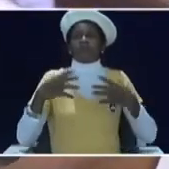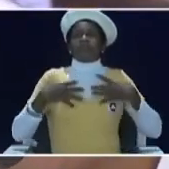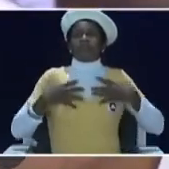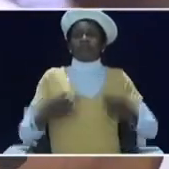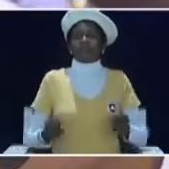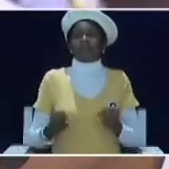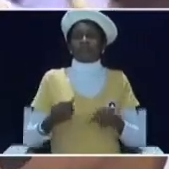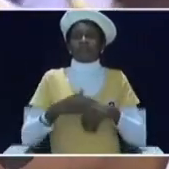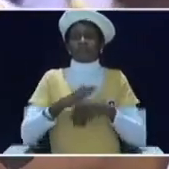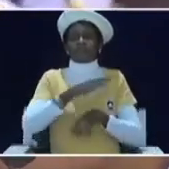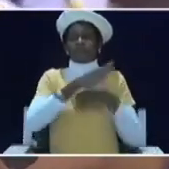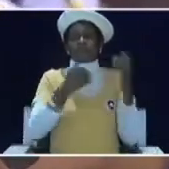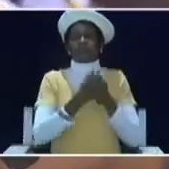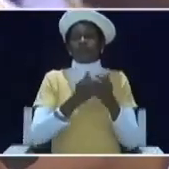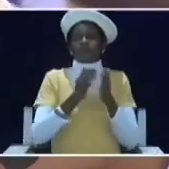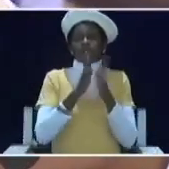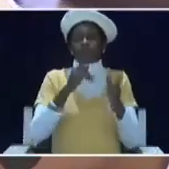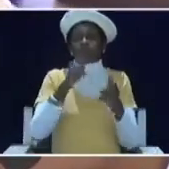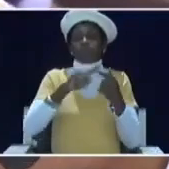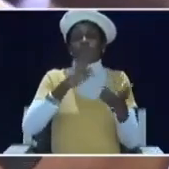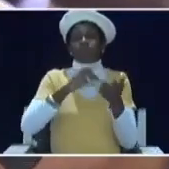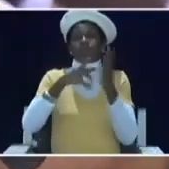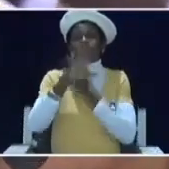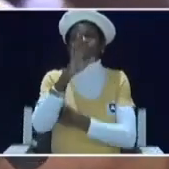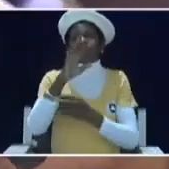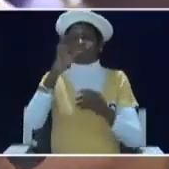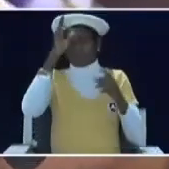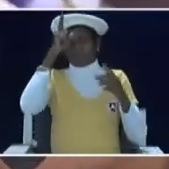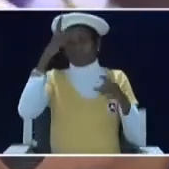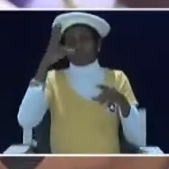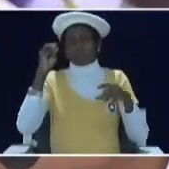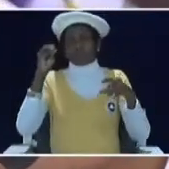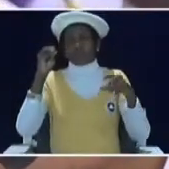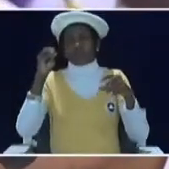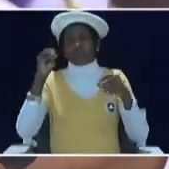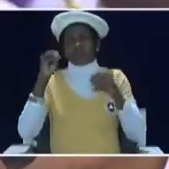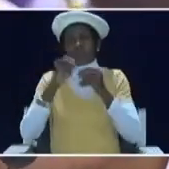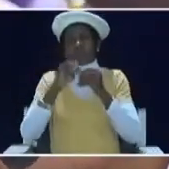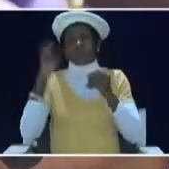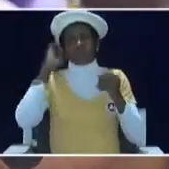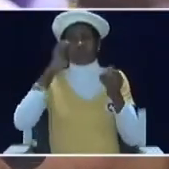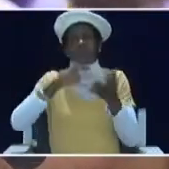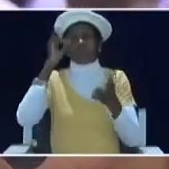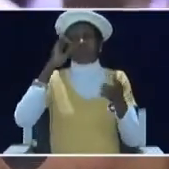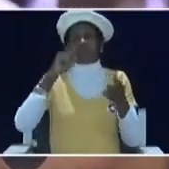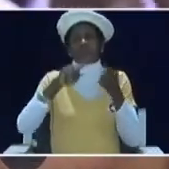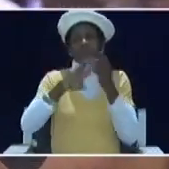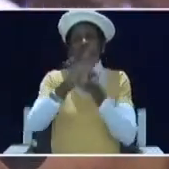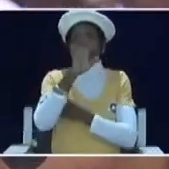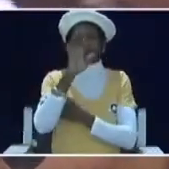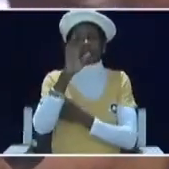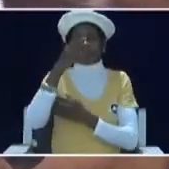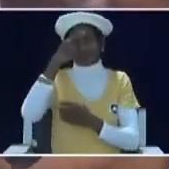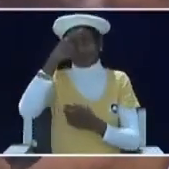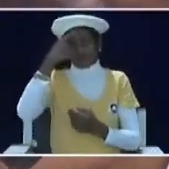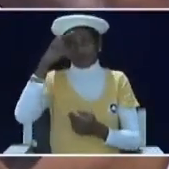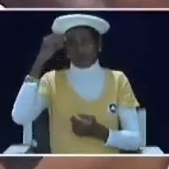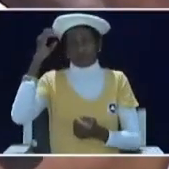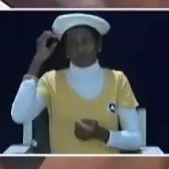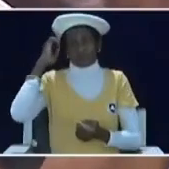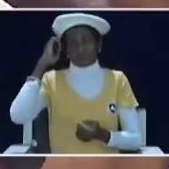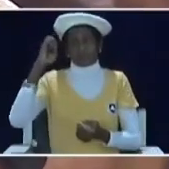this restoration. To the glory of Almighty God, Daddy Adeboye, I return glory to you because I got